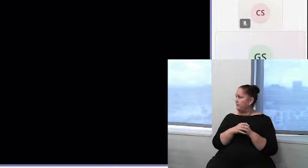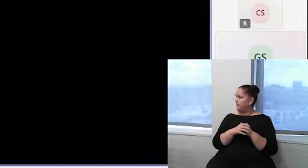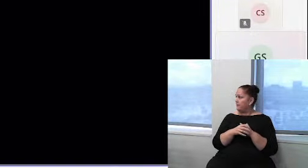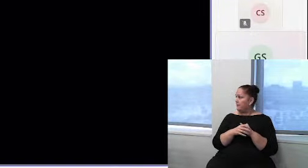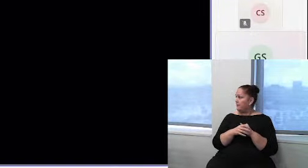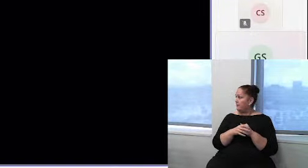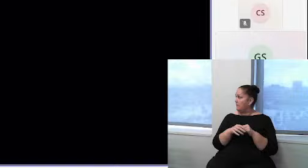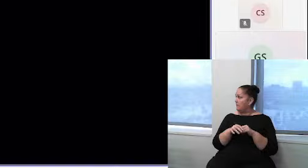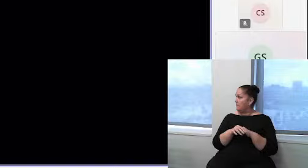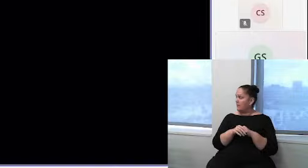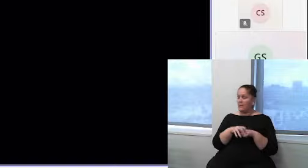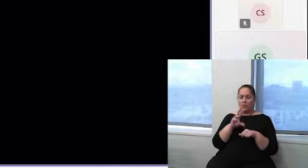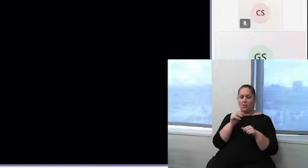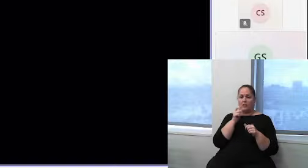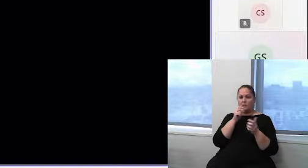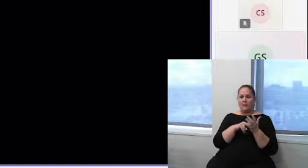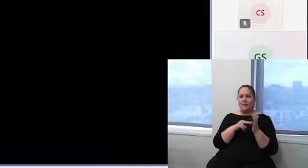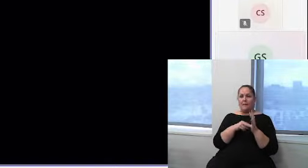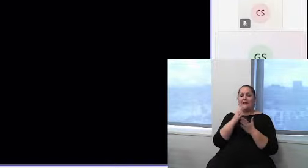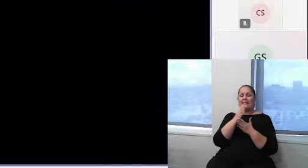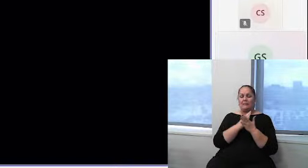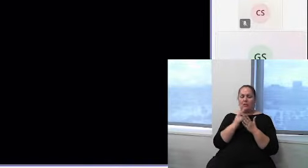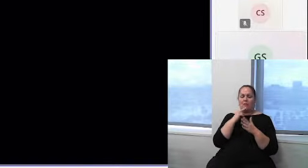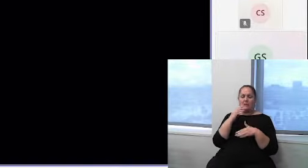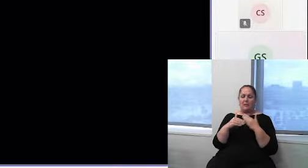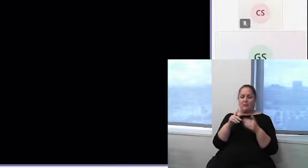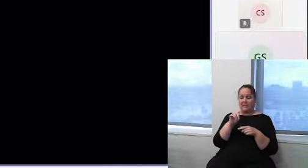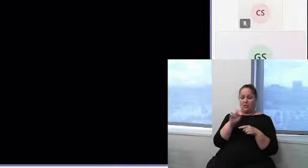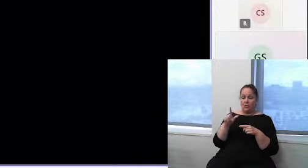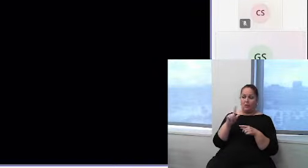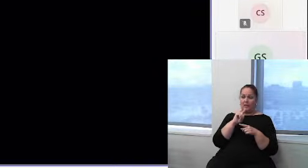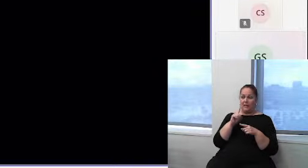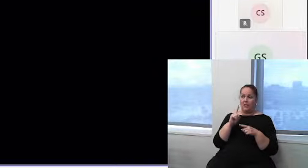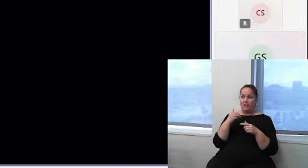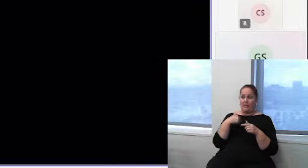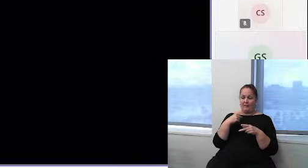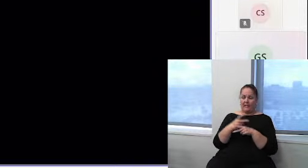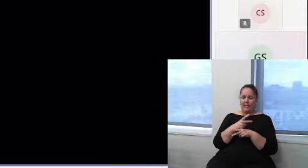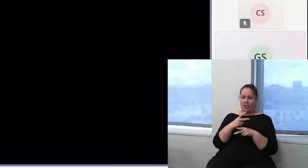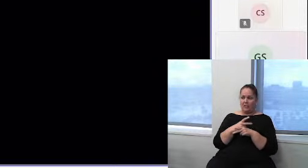means. No, that's not what I mean. It's part of the input of the process. The